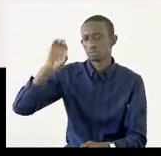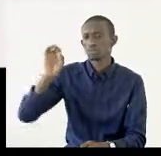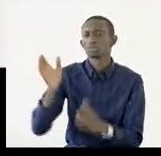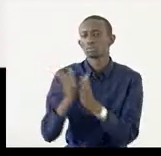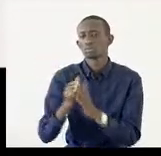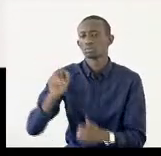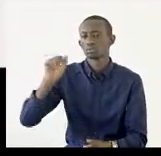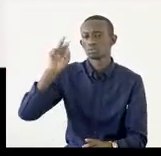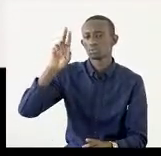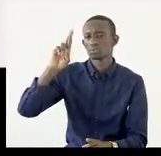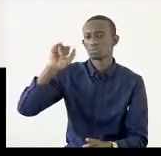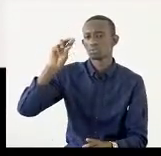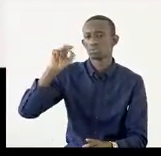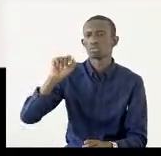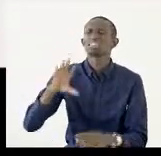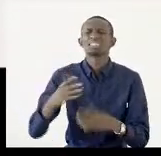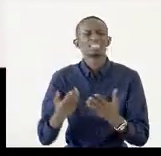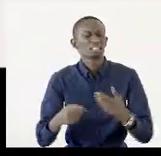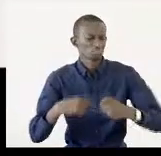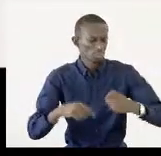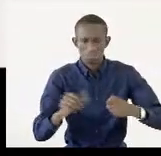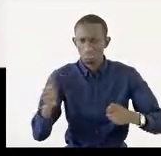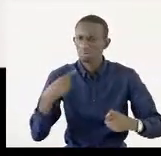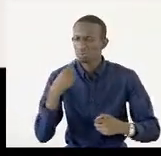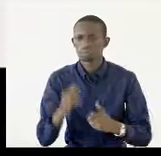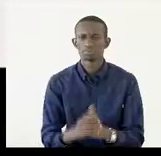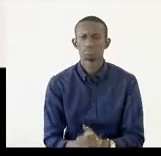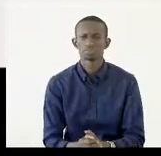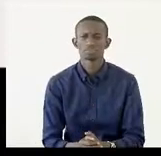reactions. So there are some other reactions that we talk about